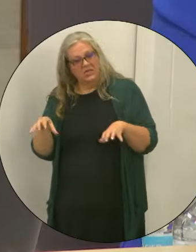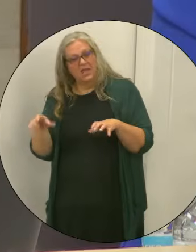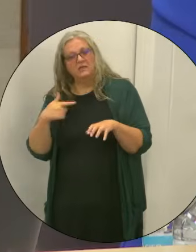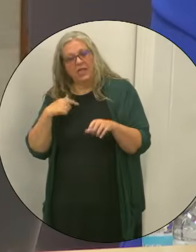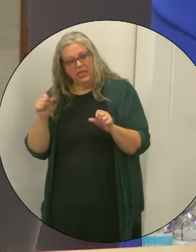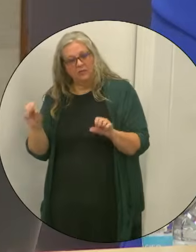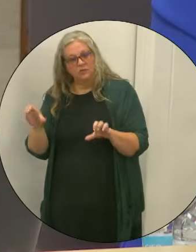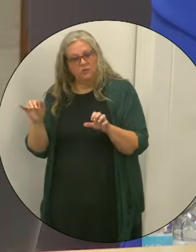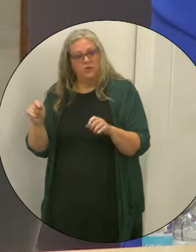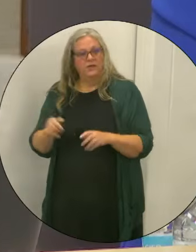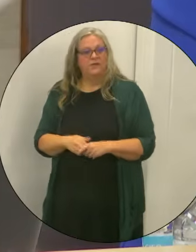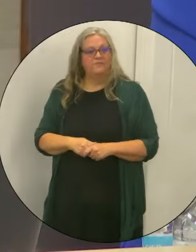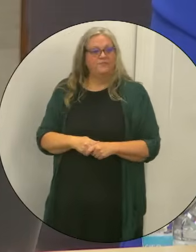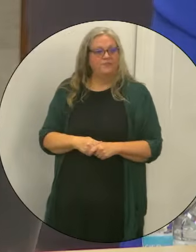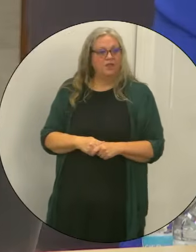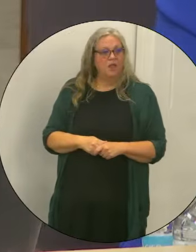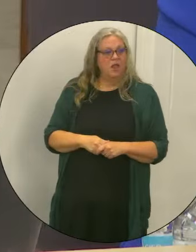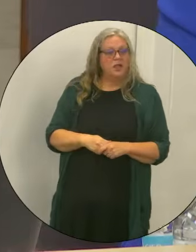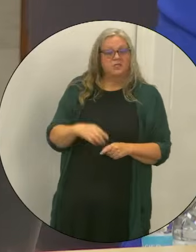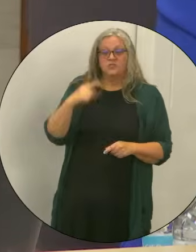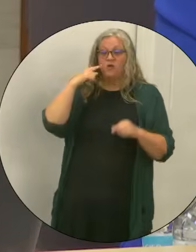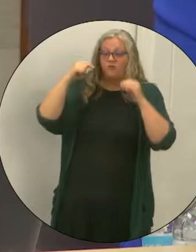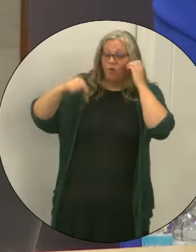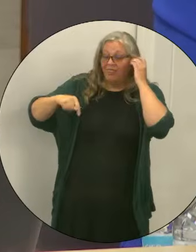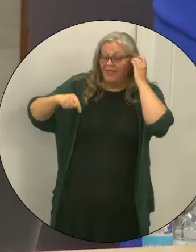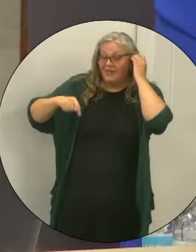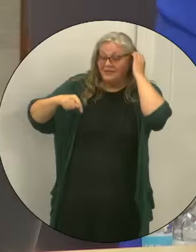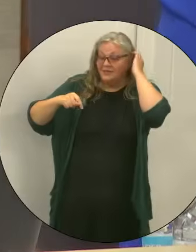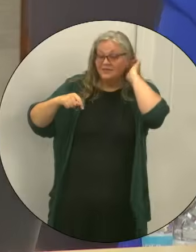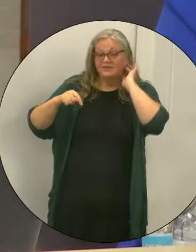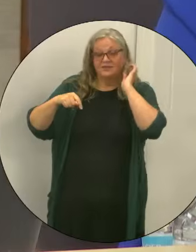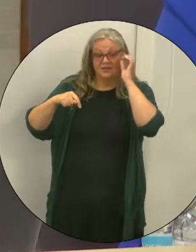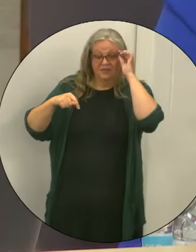So for this item,